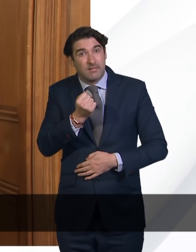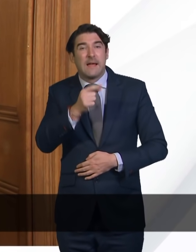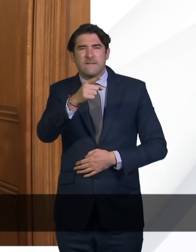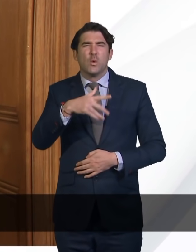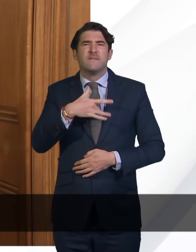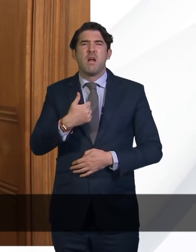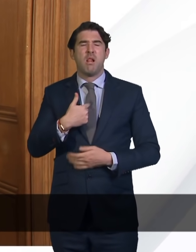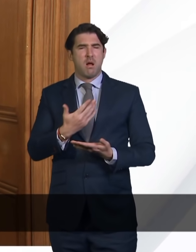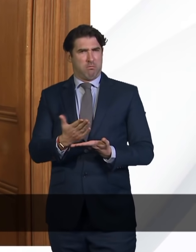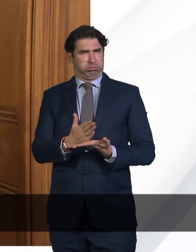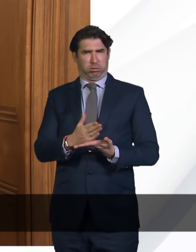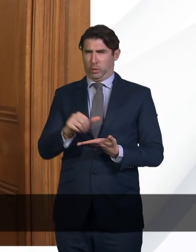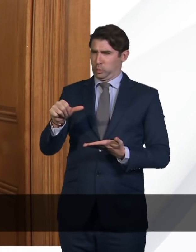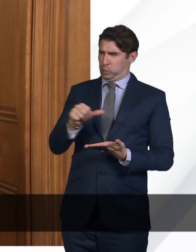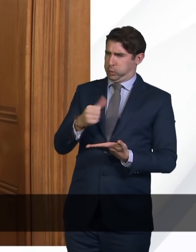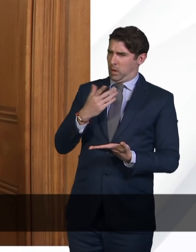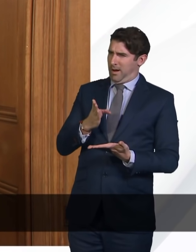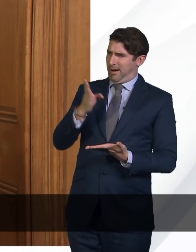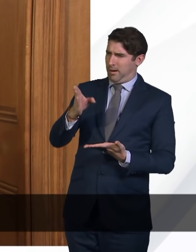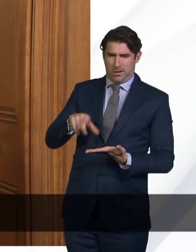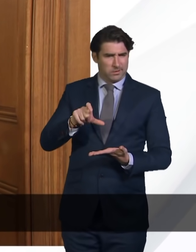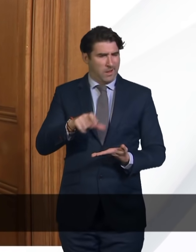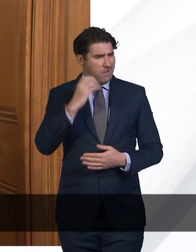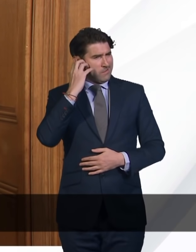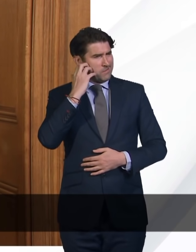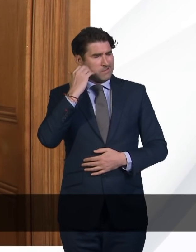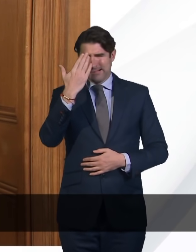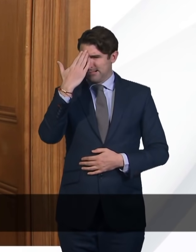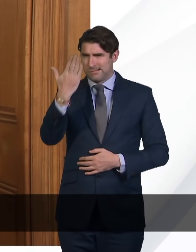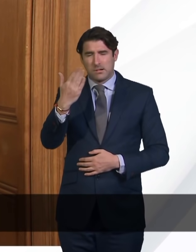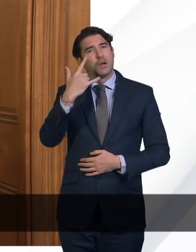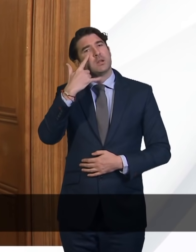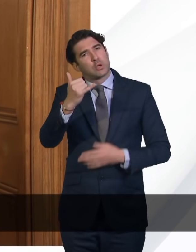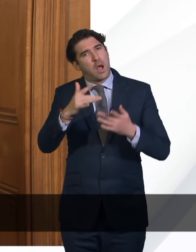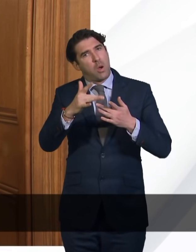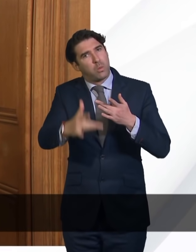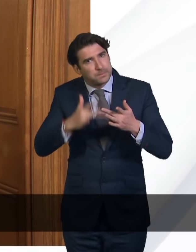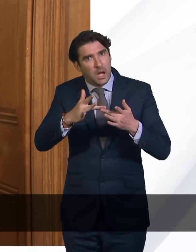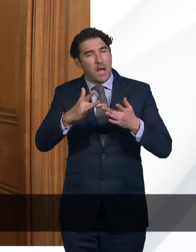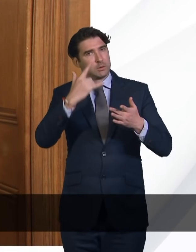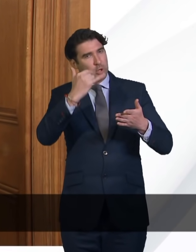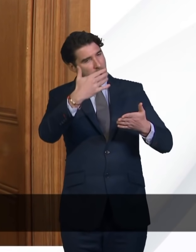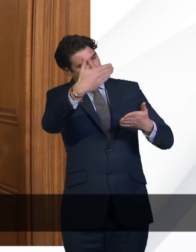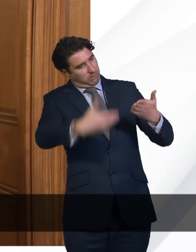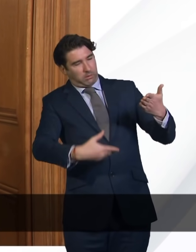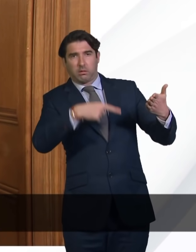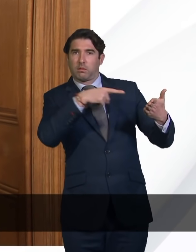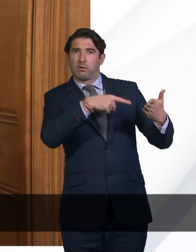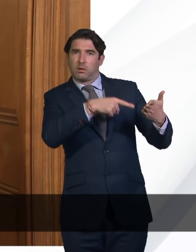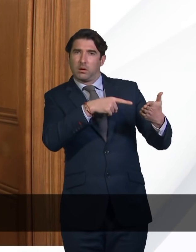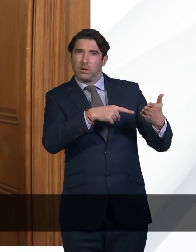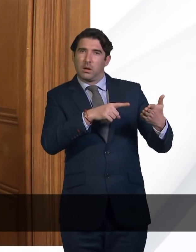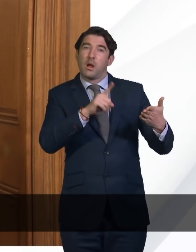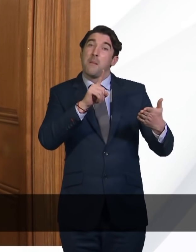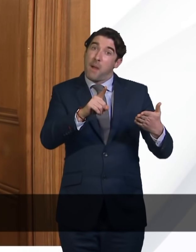do in those areas, get on the website and check out what the restrictions are. But working together, I've absolutely